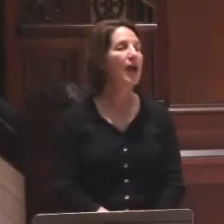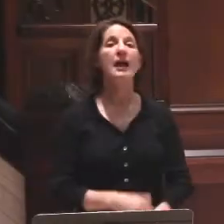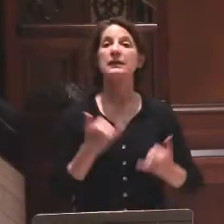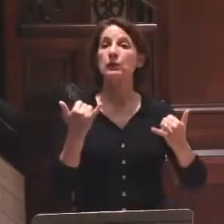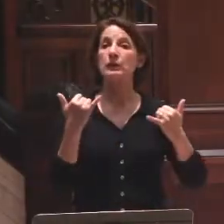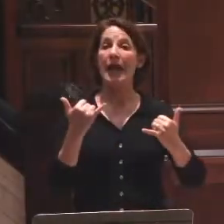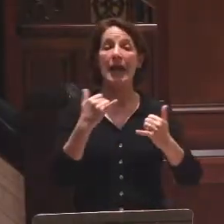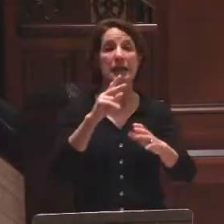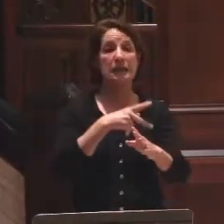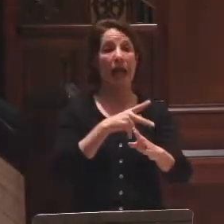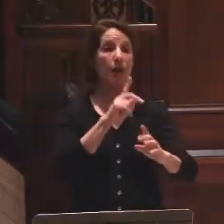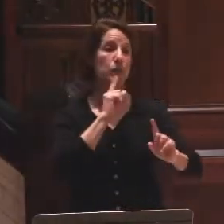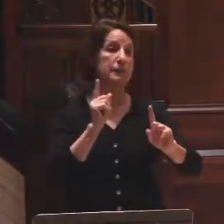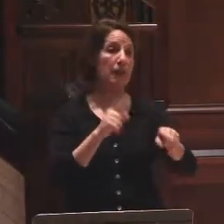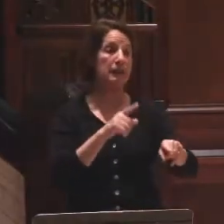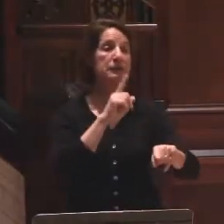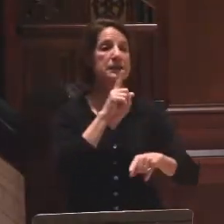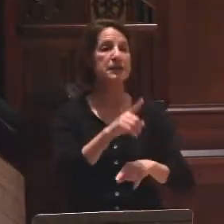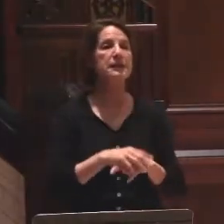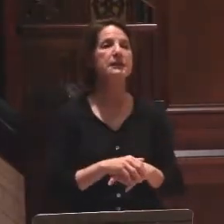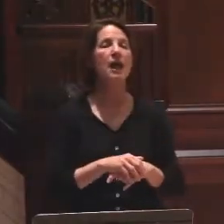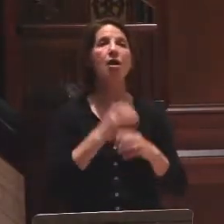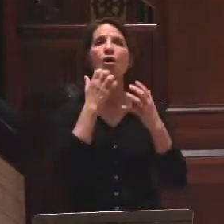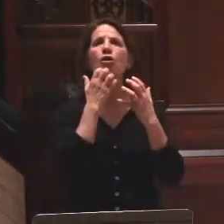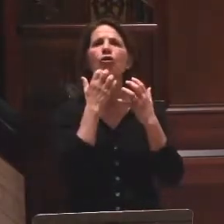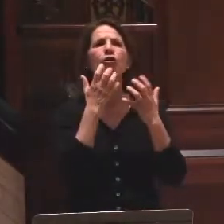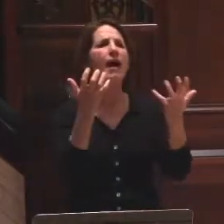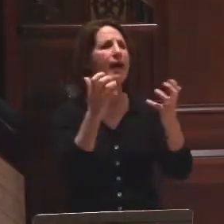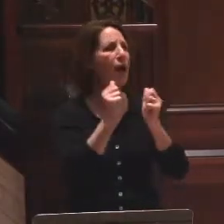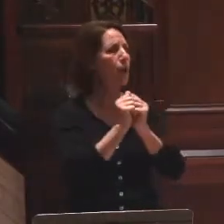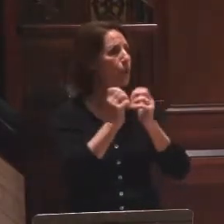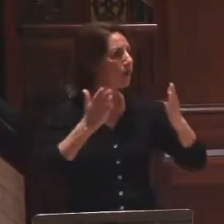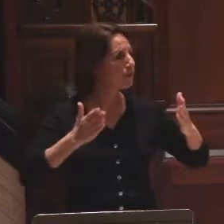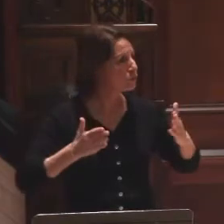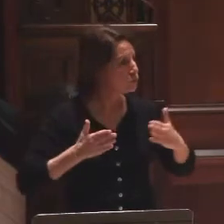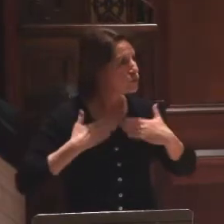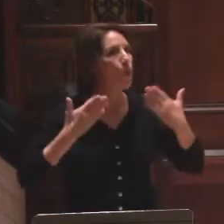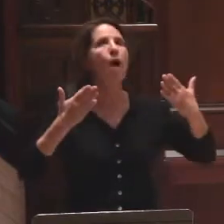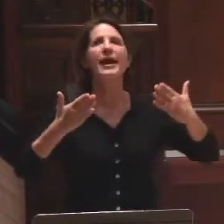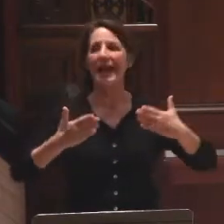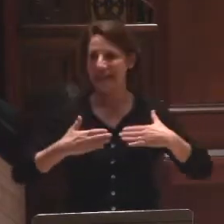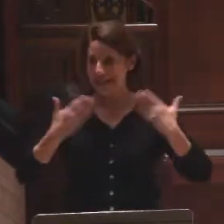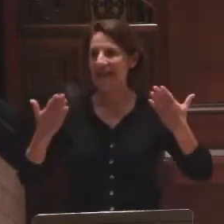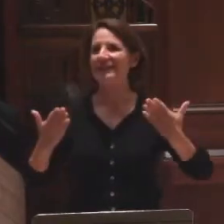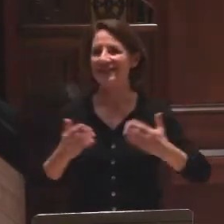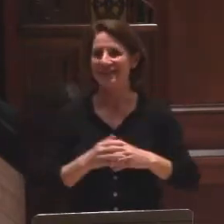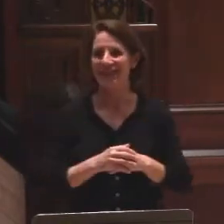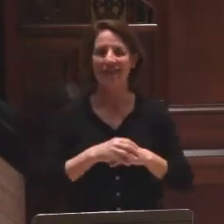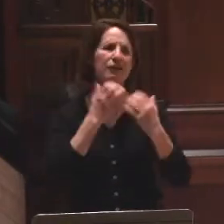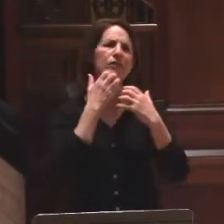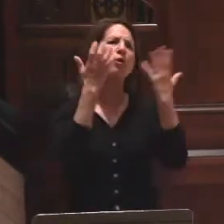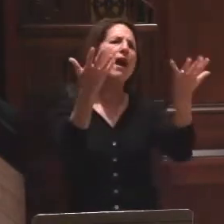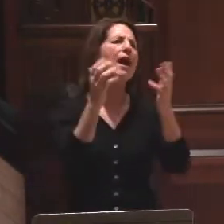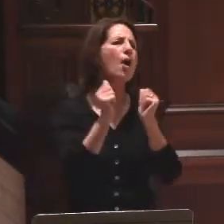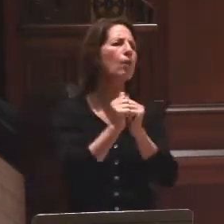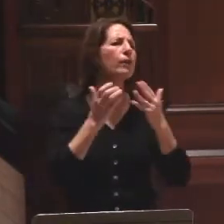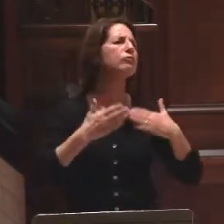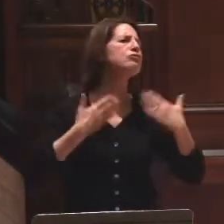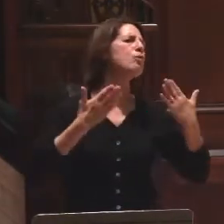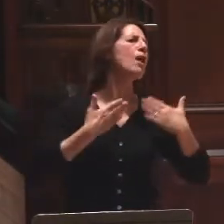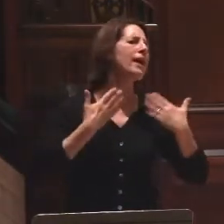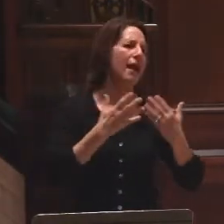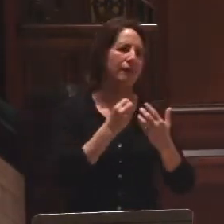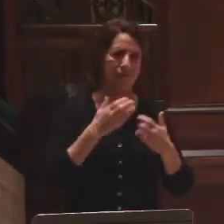Today's psalm response is, cry out with joy and gladness. Cry out with joy and